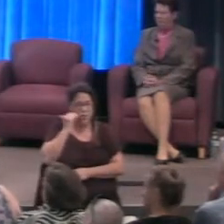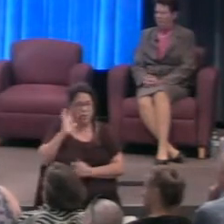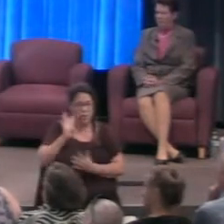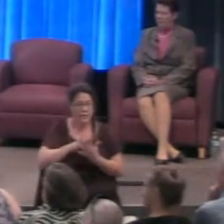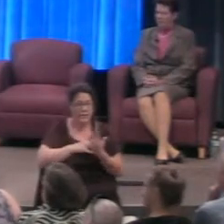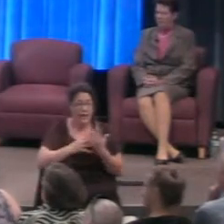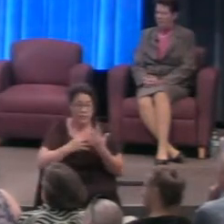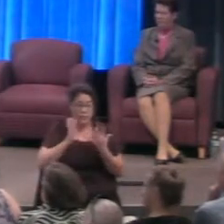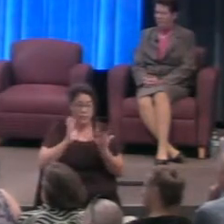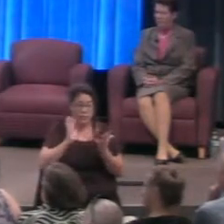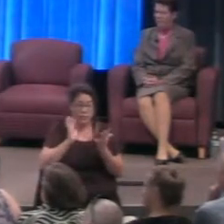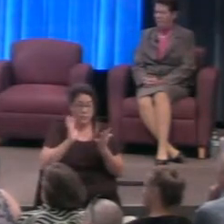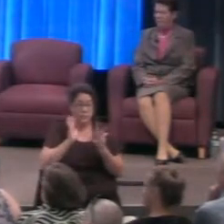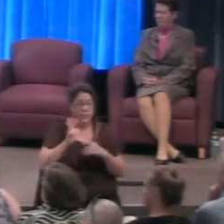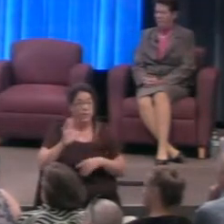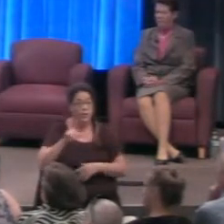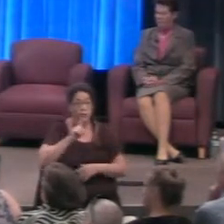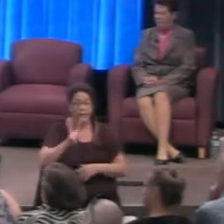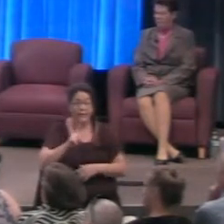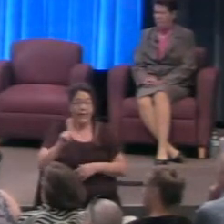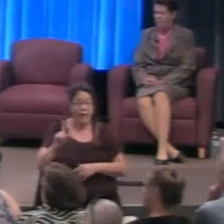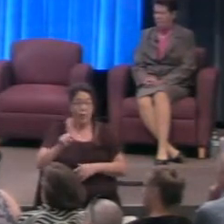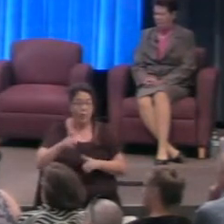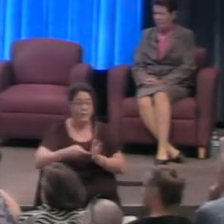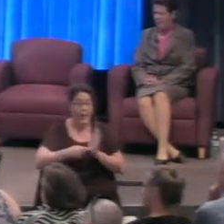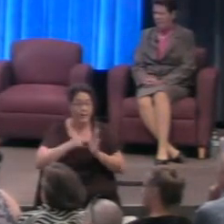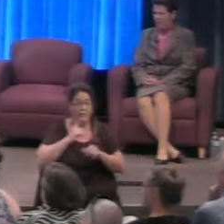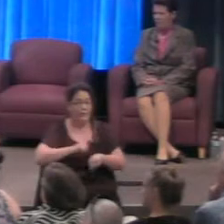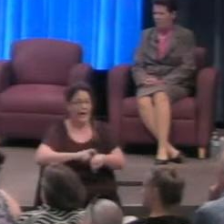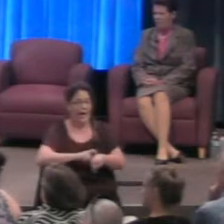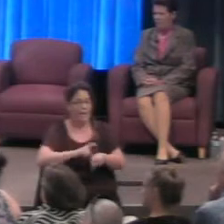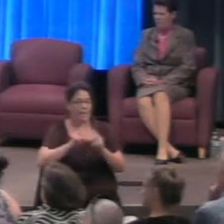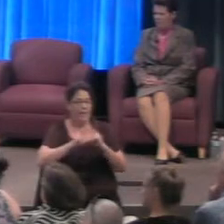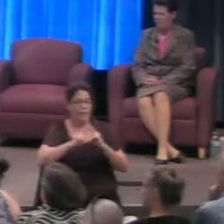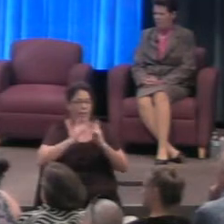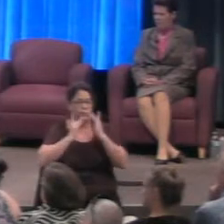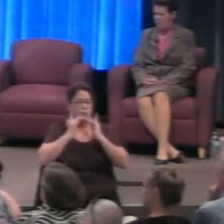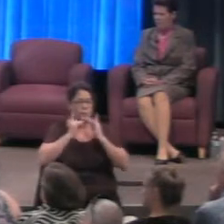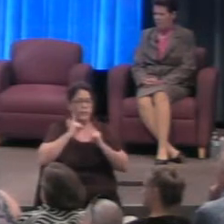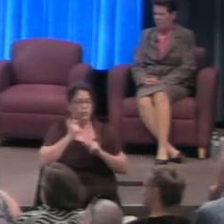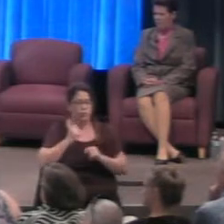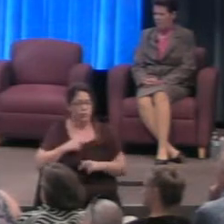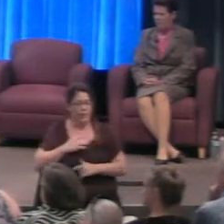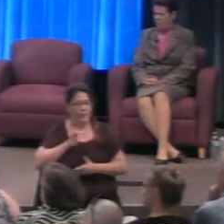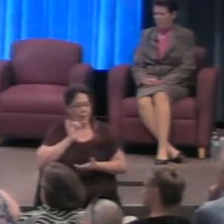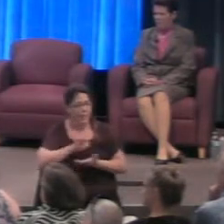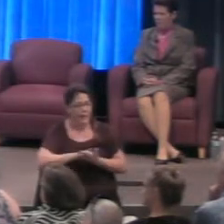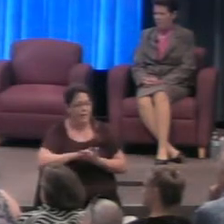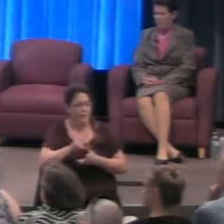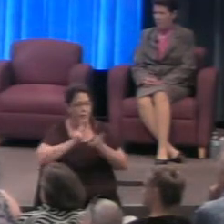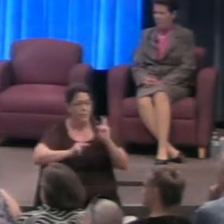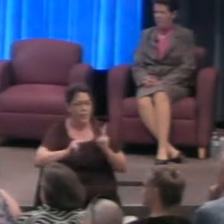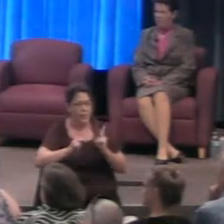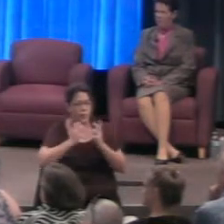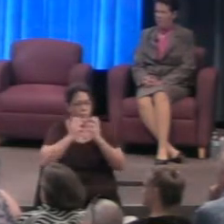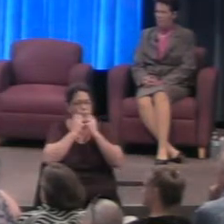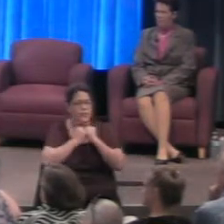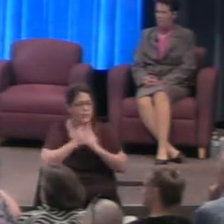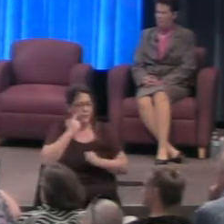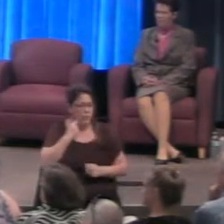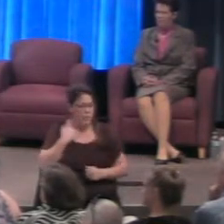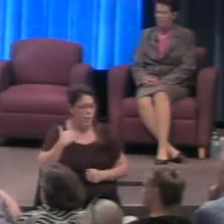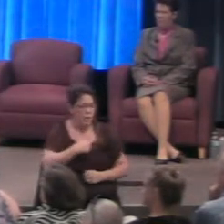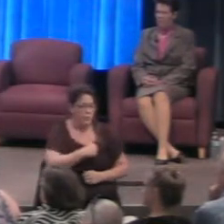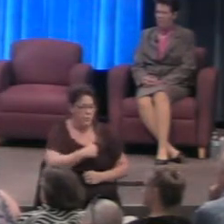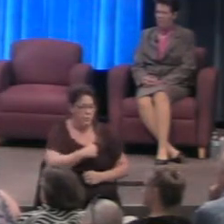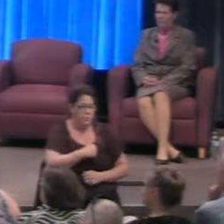and I know the demands that are placed on you. But you believe our people are not only our precious resource, but they're